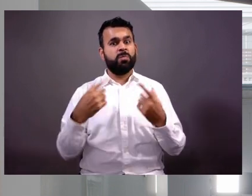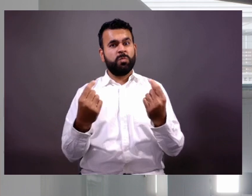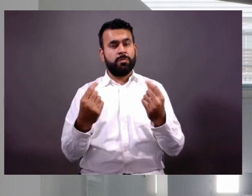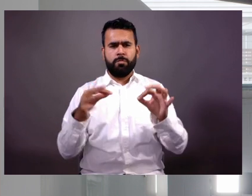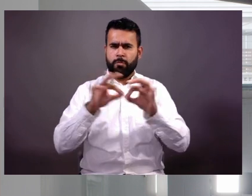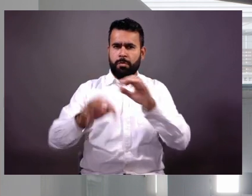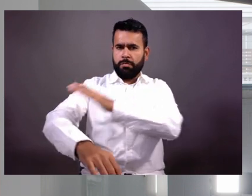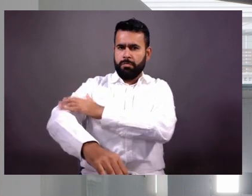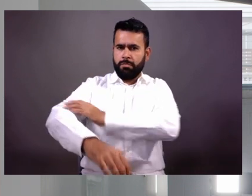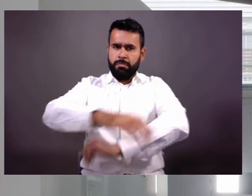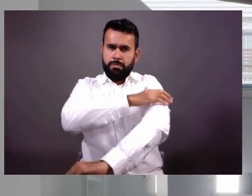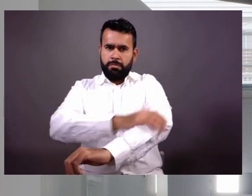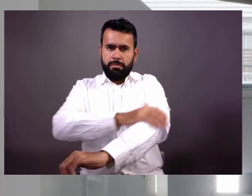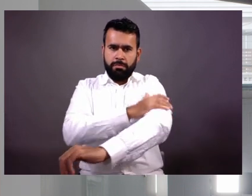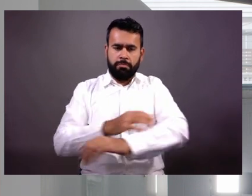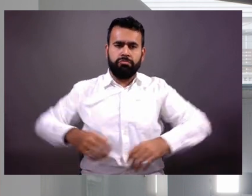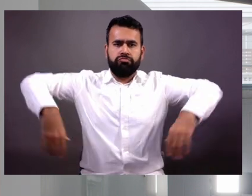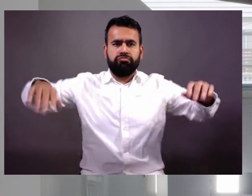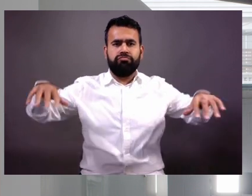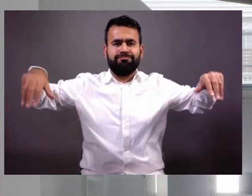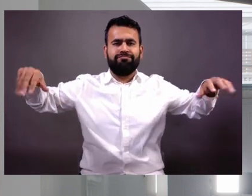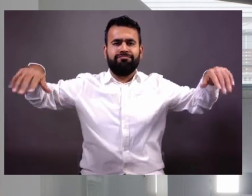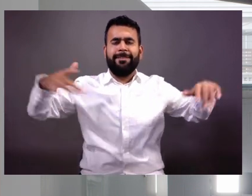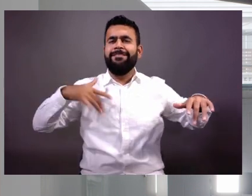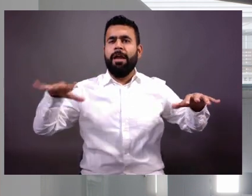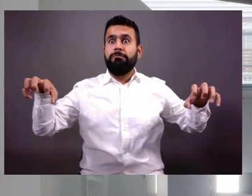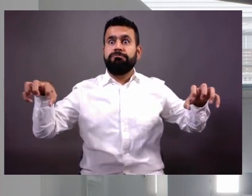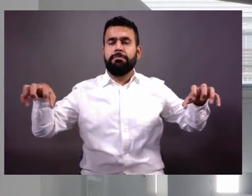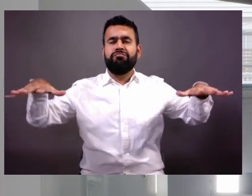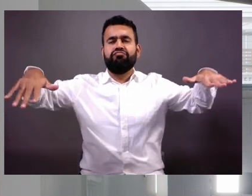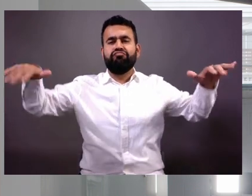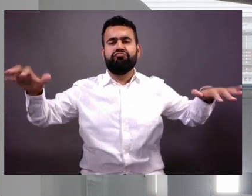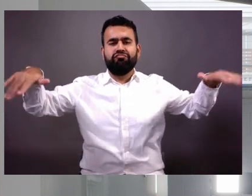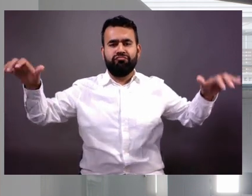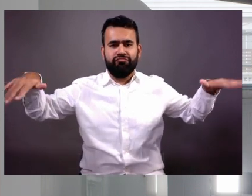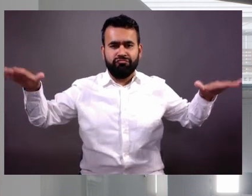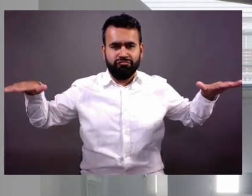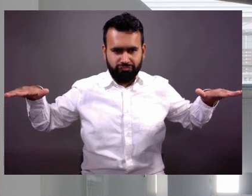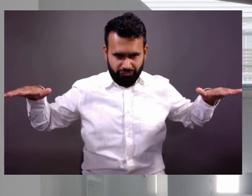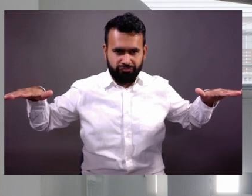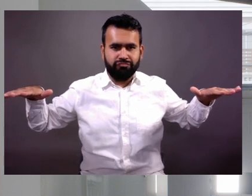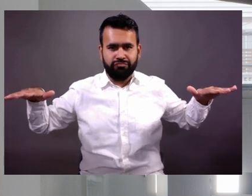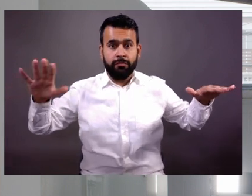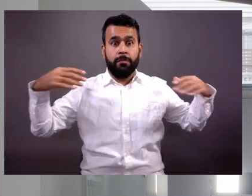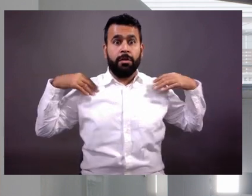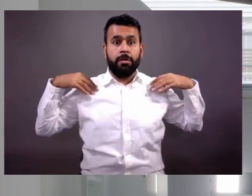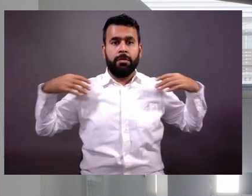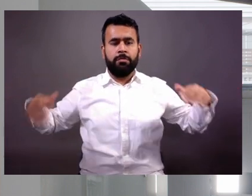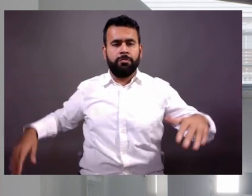Okay, so how I do it is your arms are open, but like they're almost like in like a little bit of like a claw